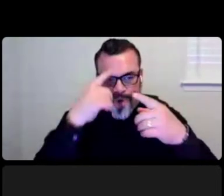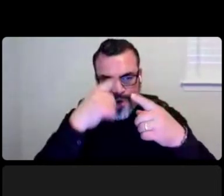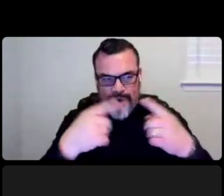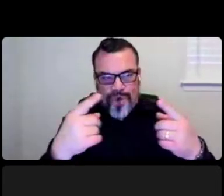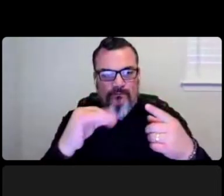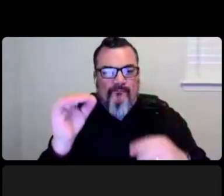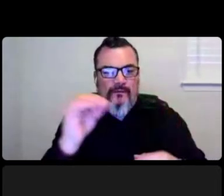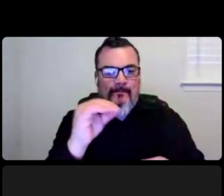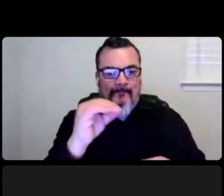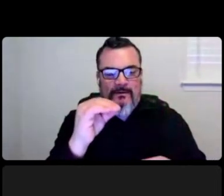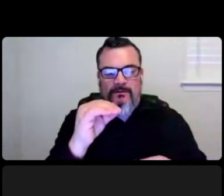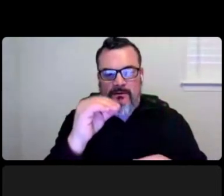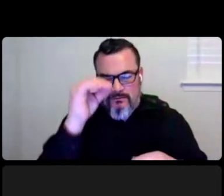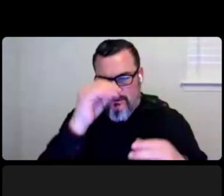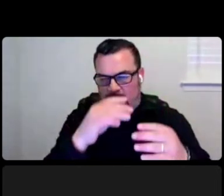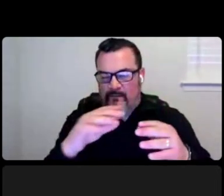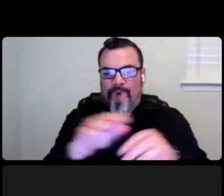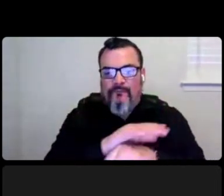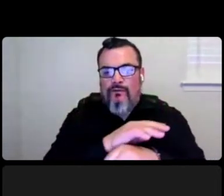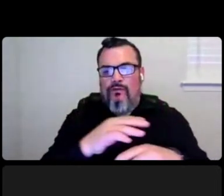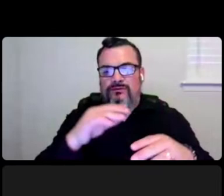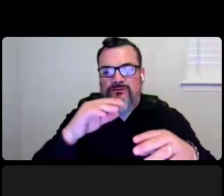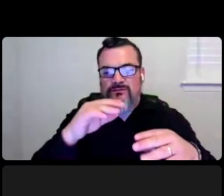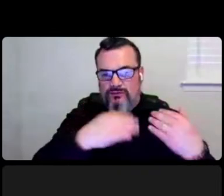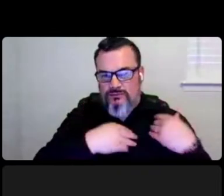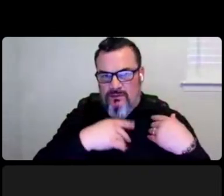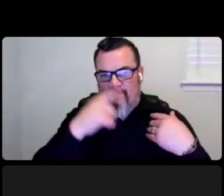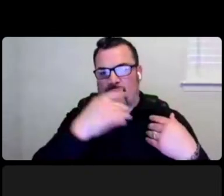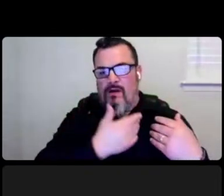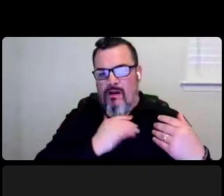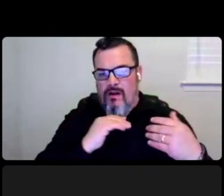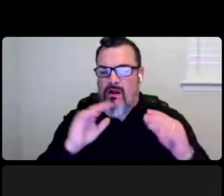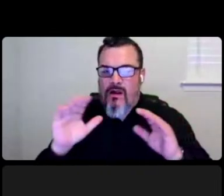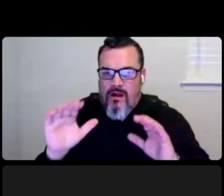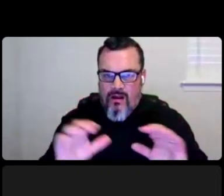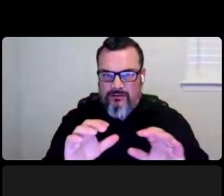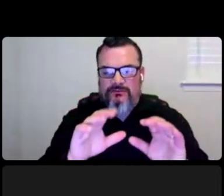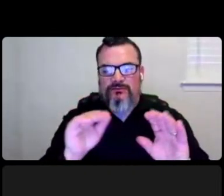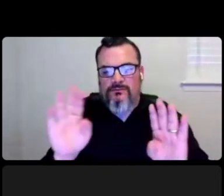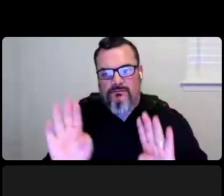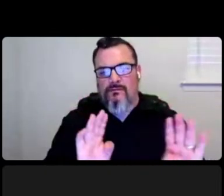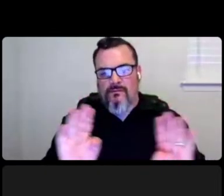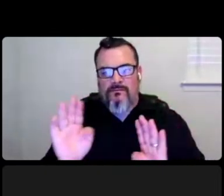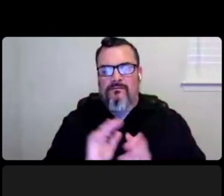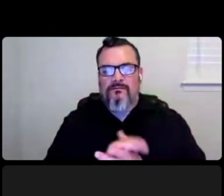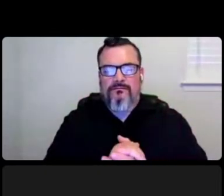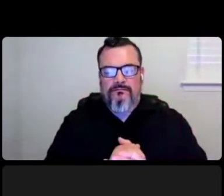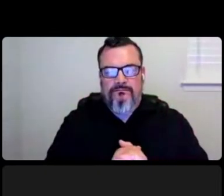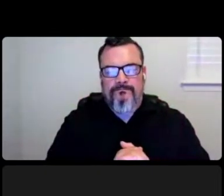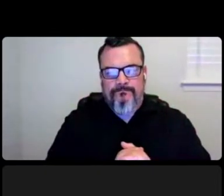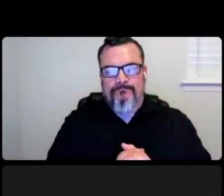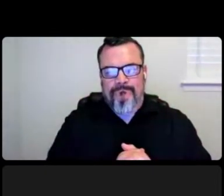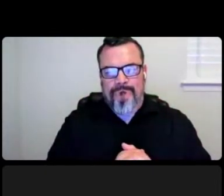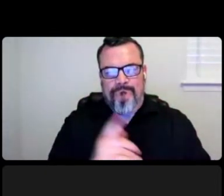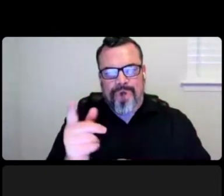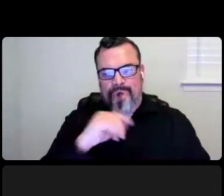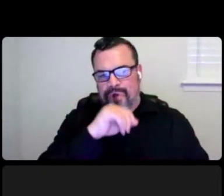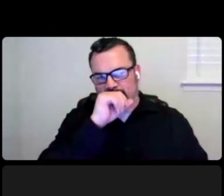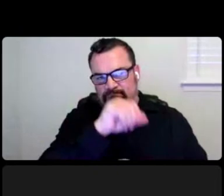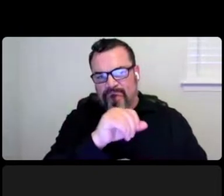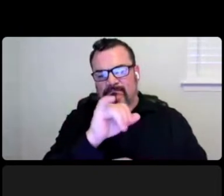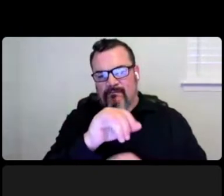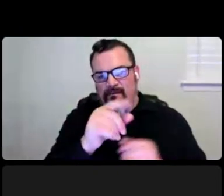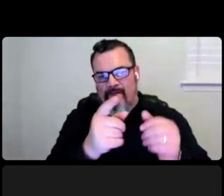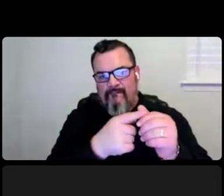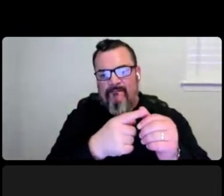opinion, taking full responsibility for our actions and conduct. I love that personal